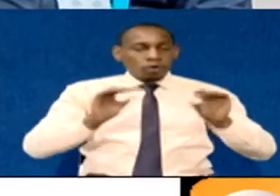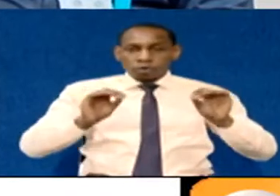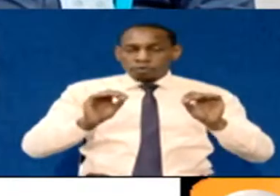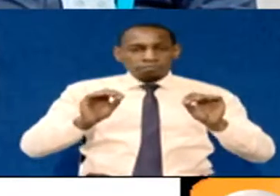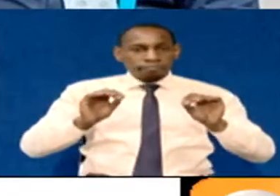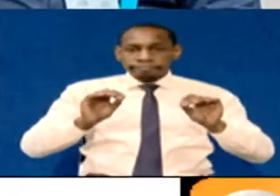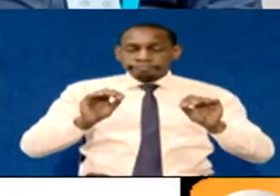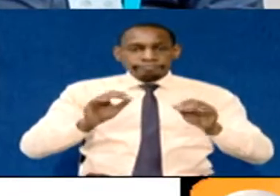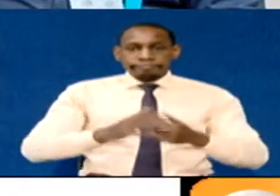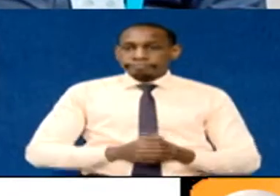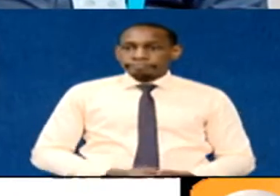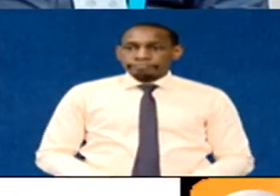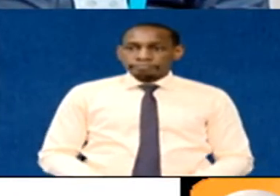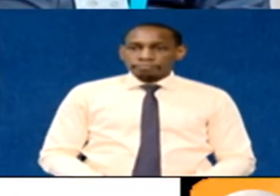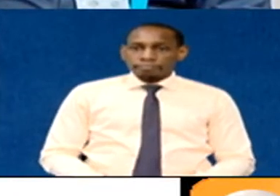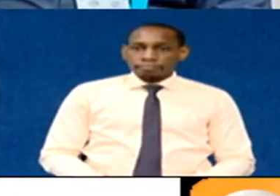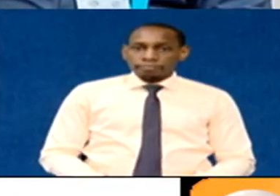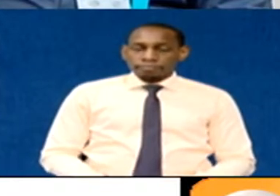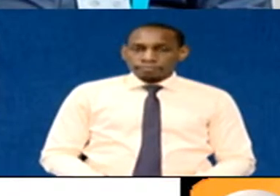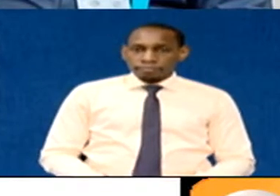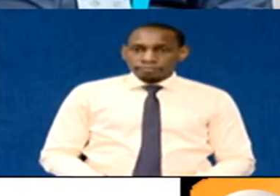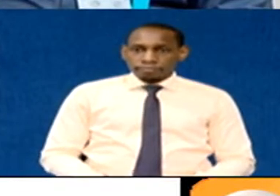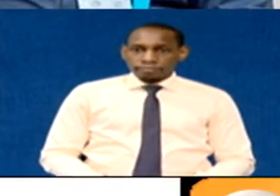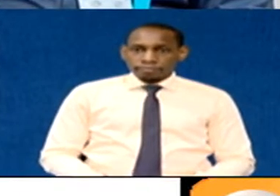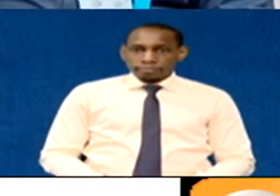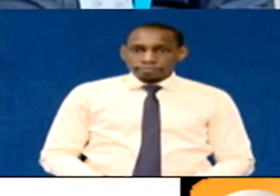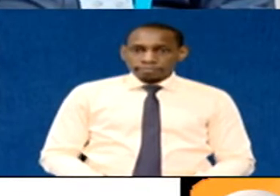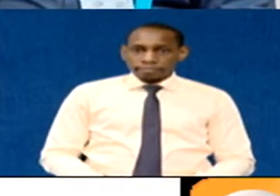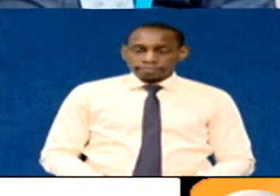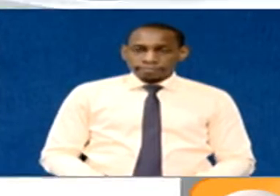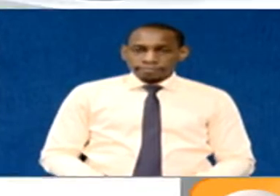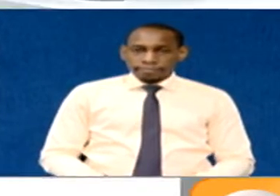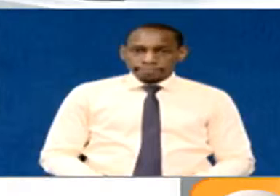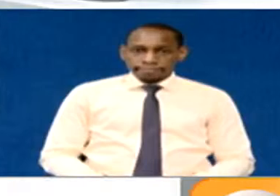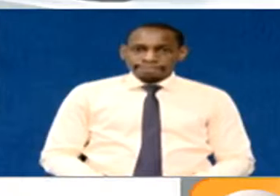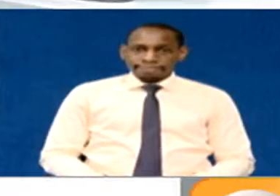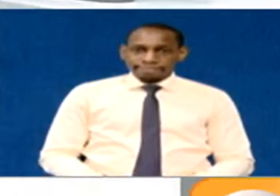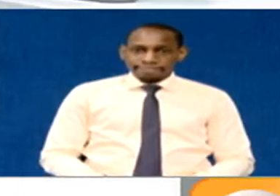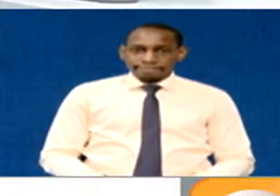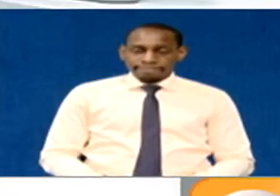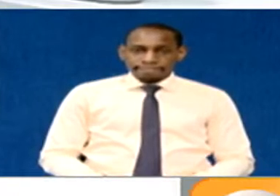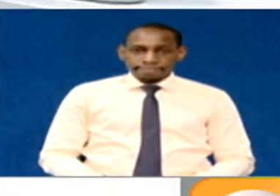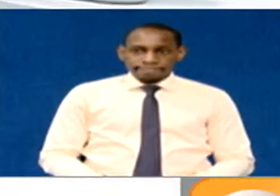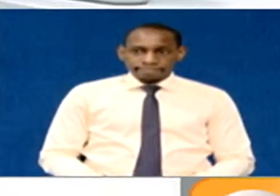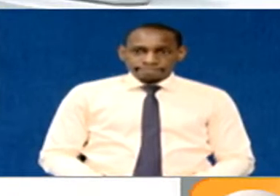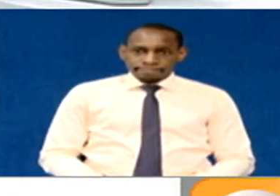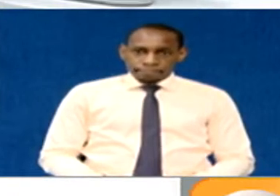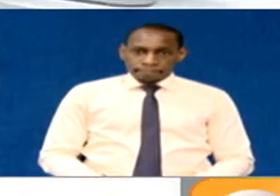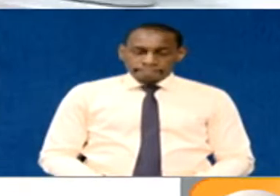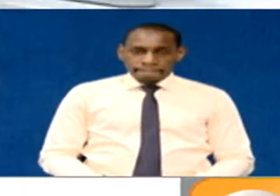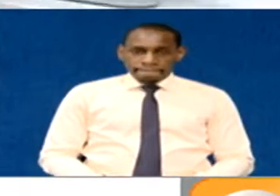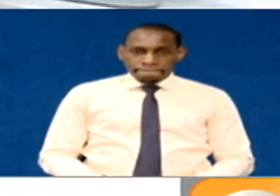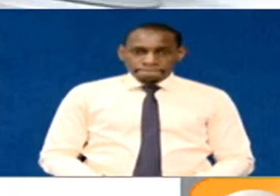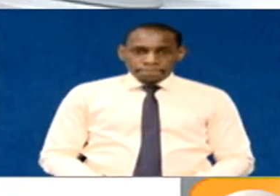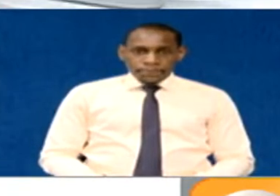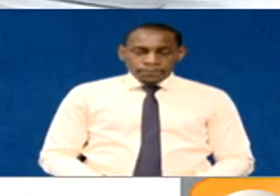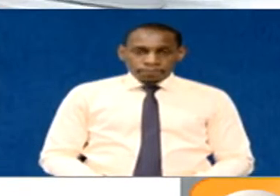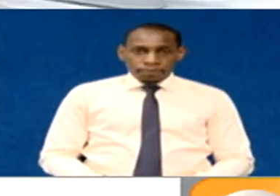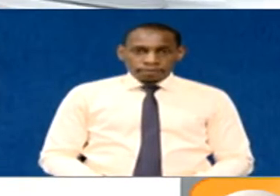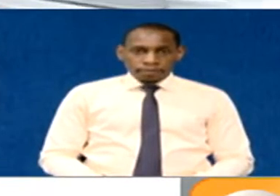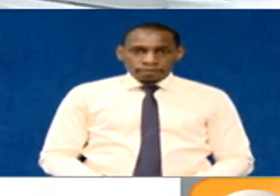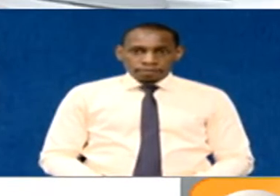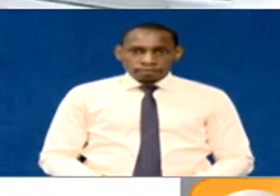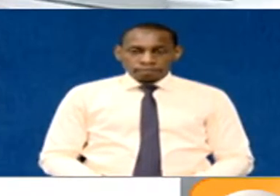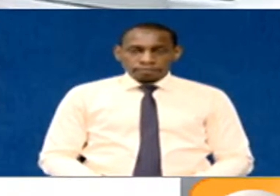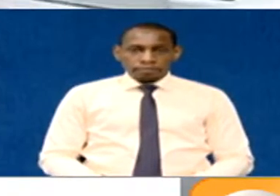the country, Yvonne. And yeah, it doesn't just before, look, Yvonne, if you can just allow me to quickly respond to the issue you are